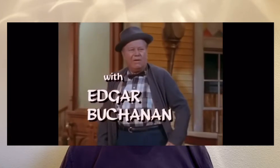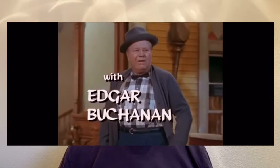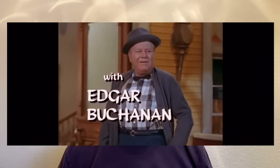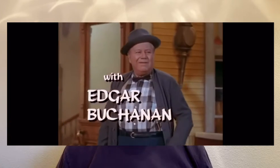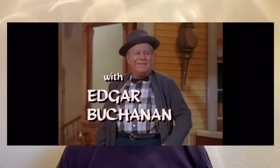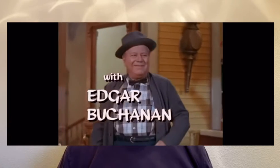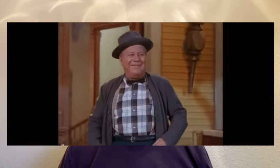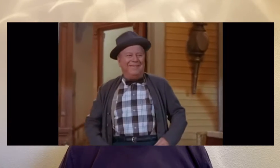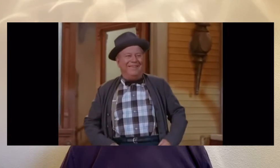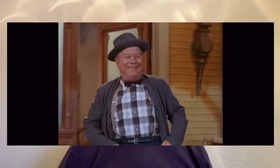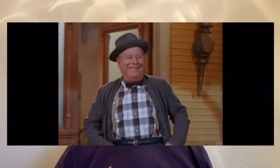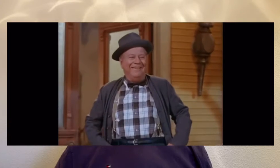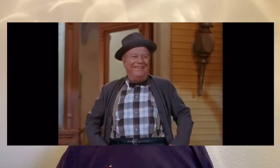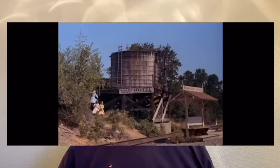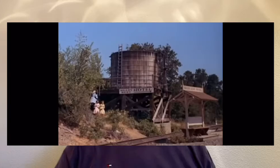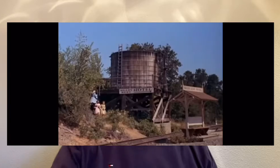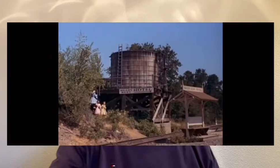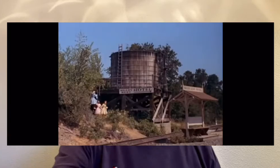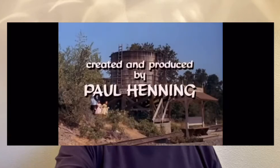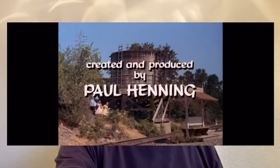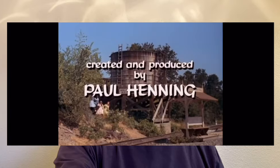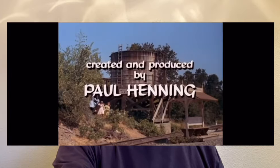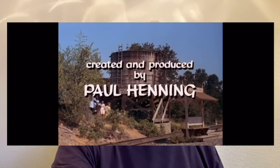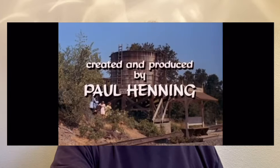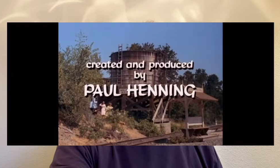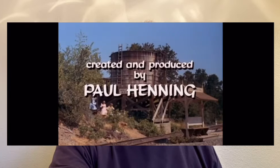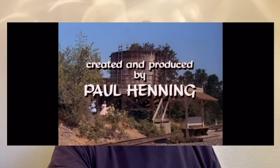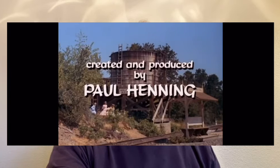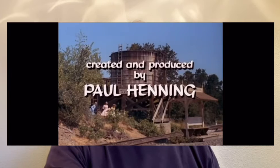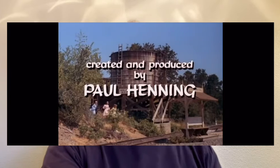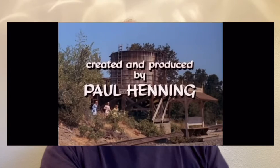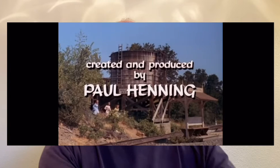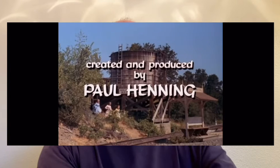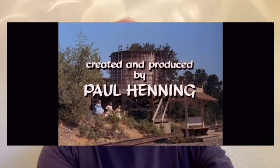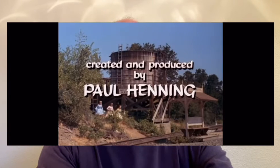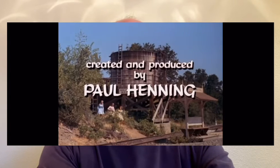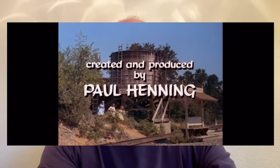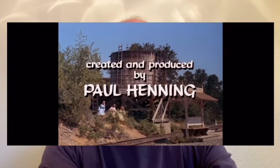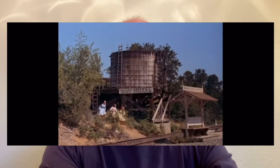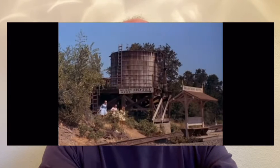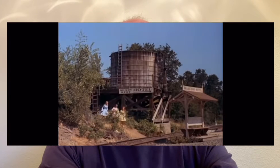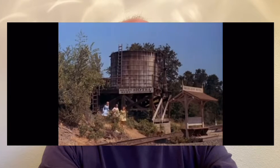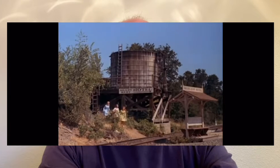kind of slow at the junction. Petticoat Junction.